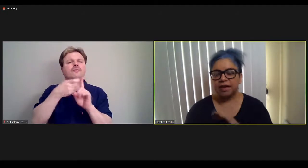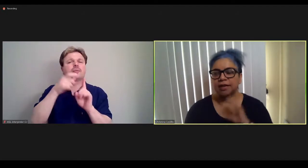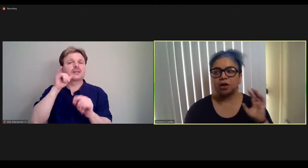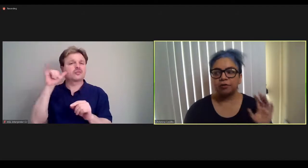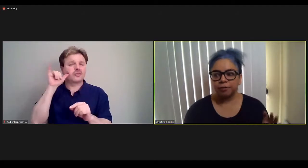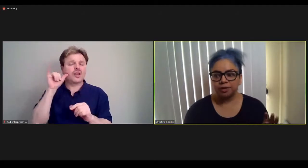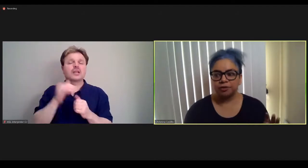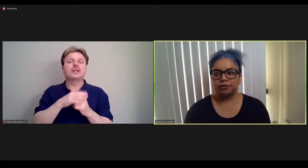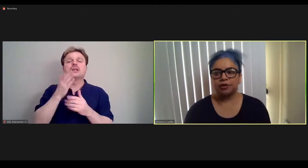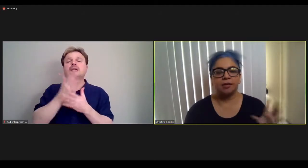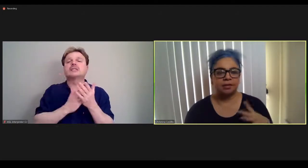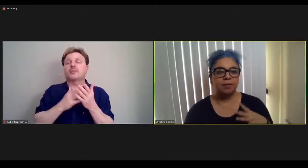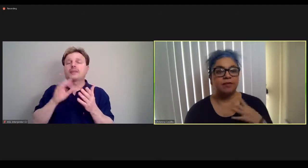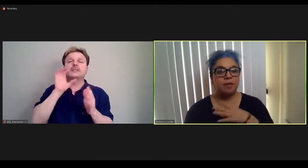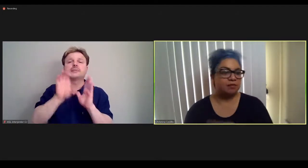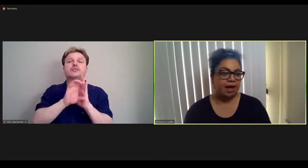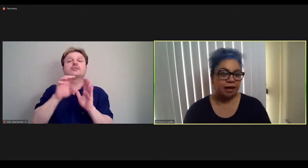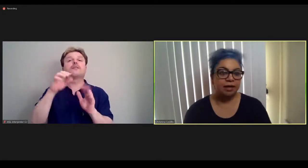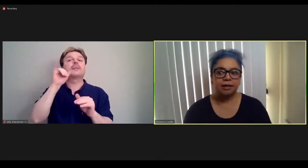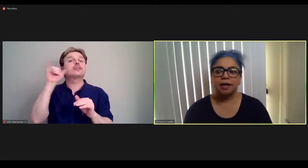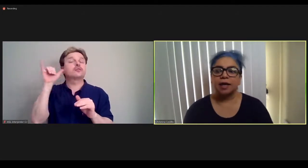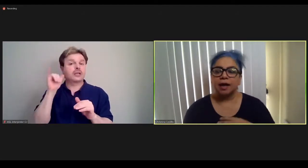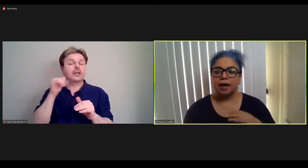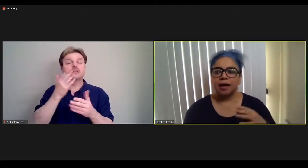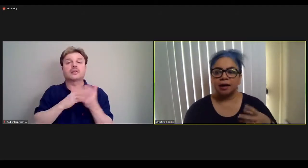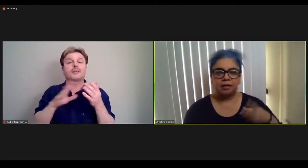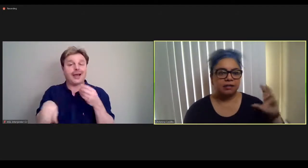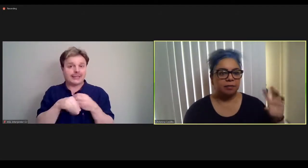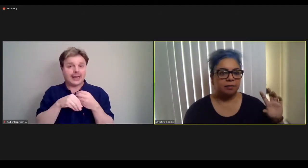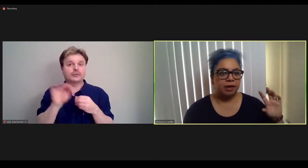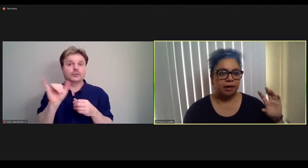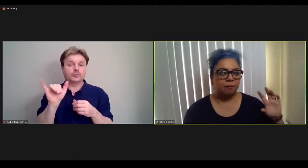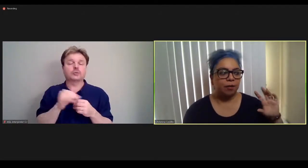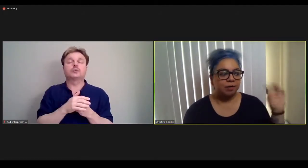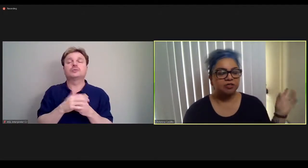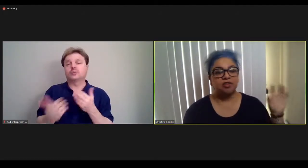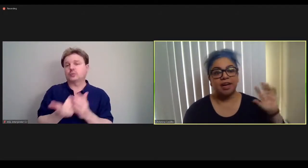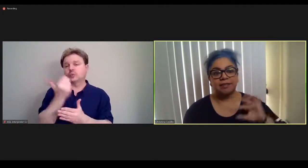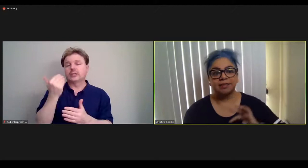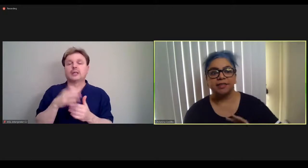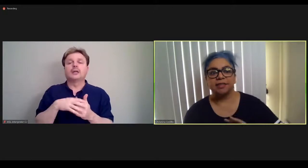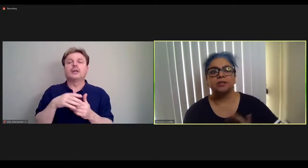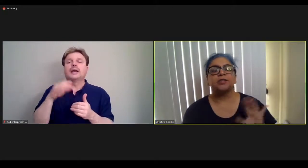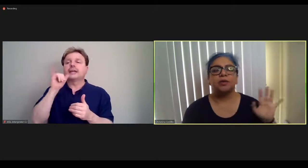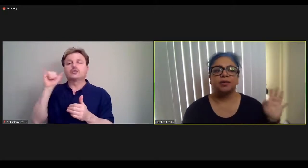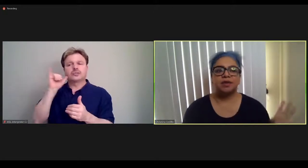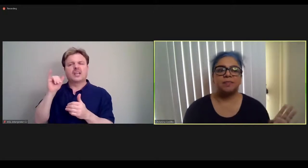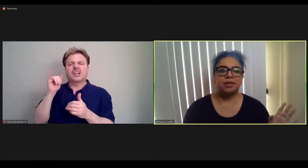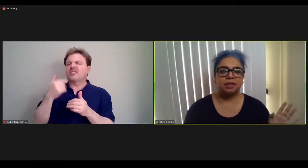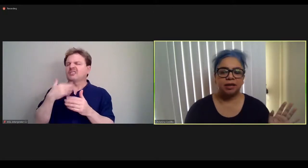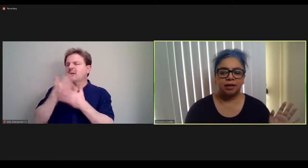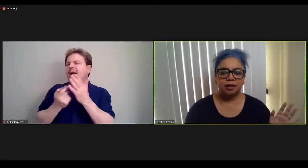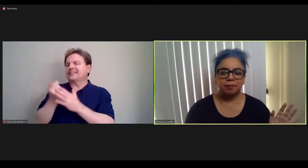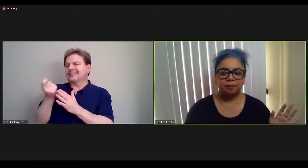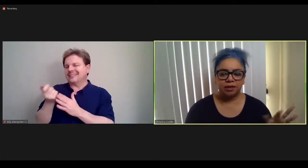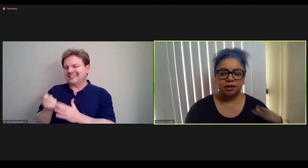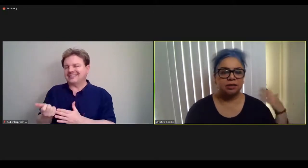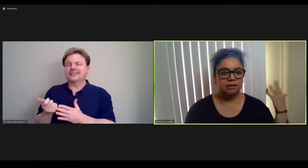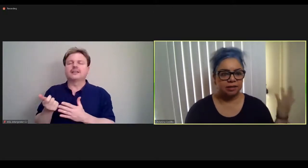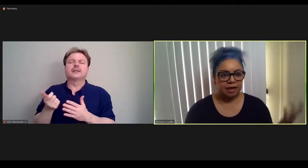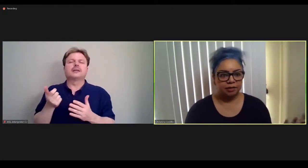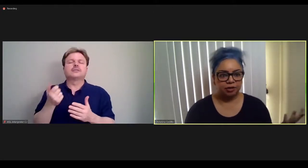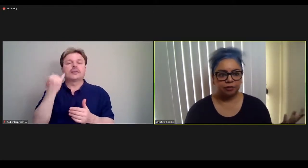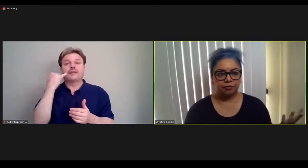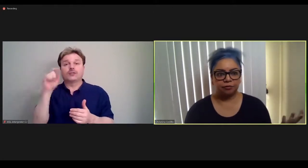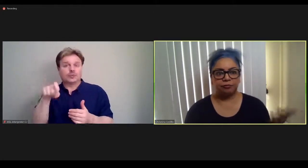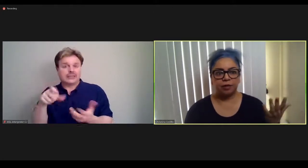of these slides are from yesterday. Some of them I've added, and some from yesterday I deleted. So if somebody needs